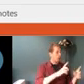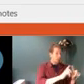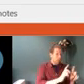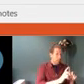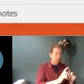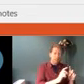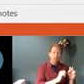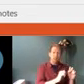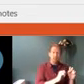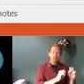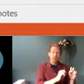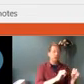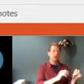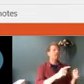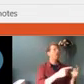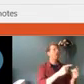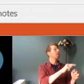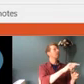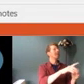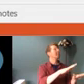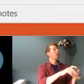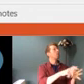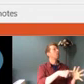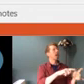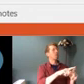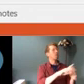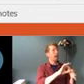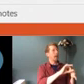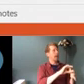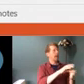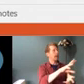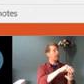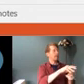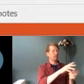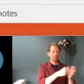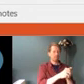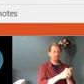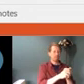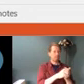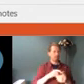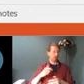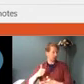on this very similar project. So I'm continuing what we started in Leicester.